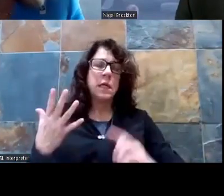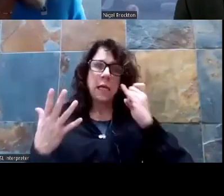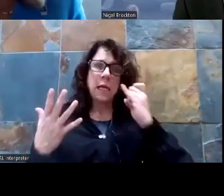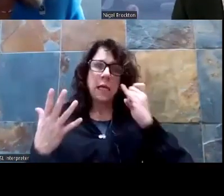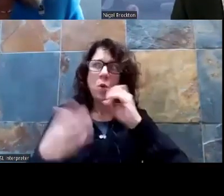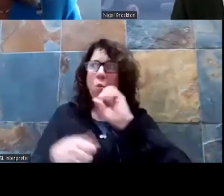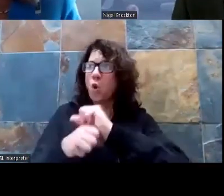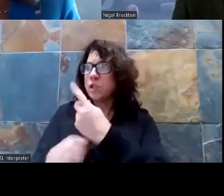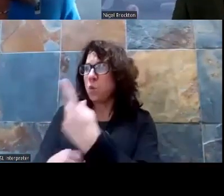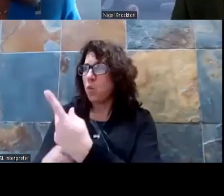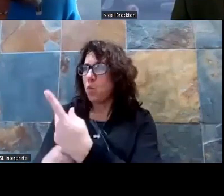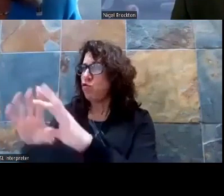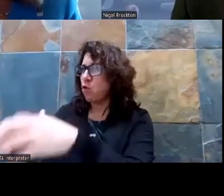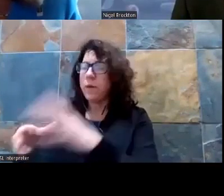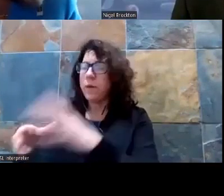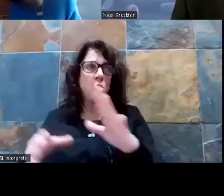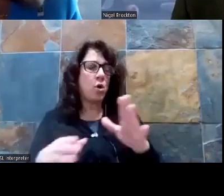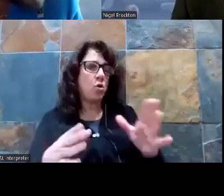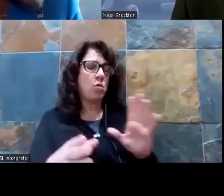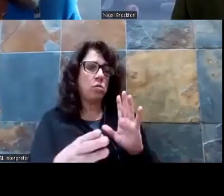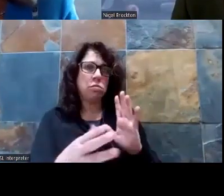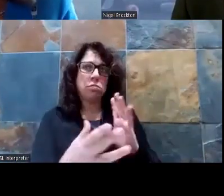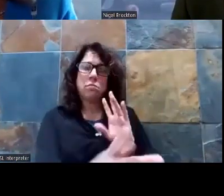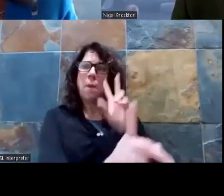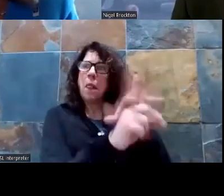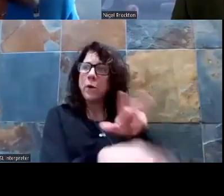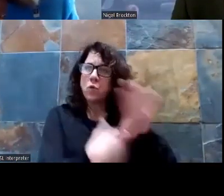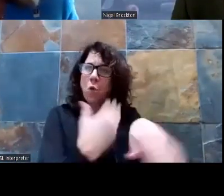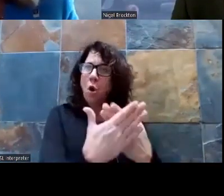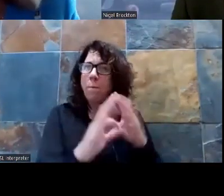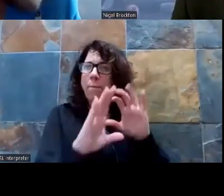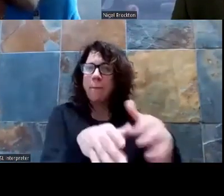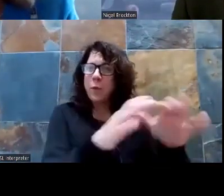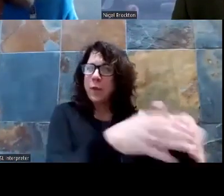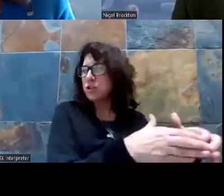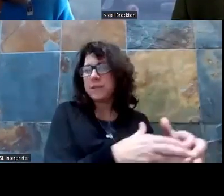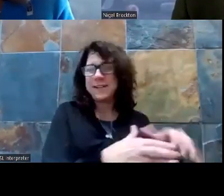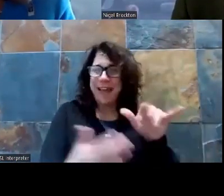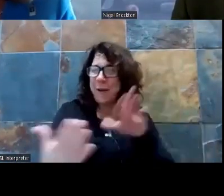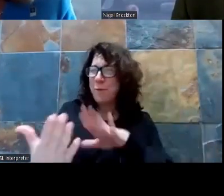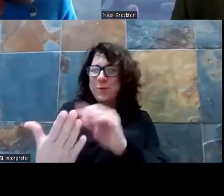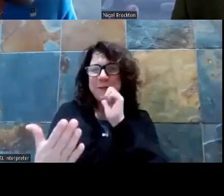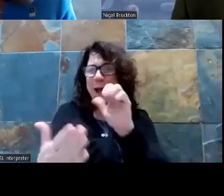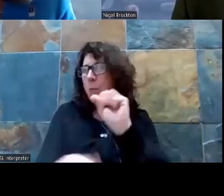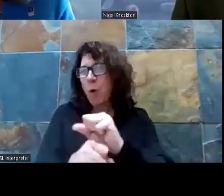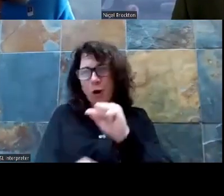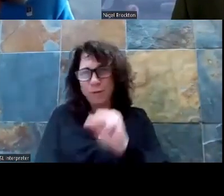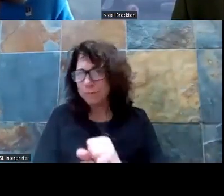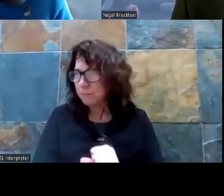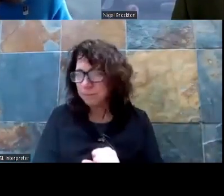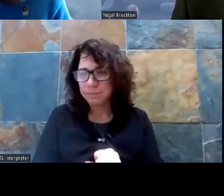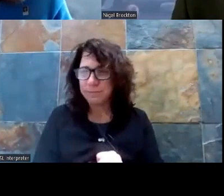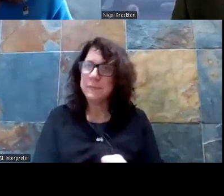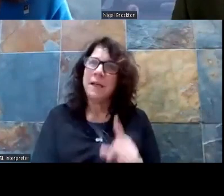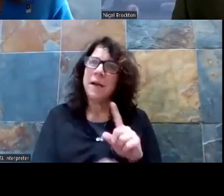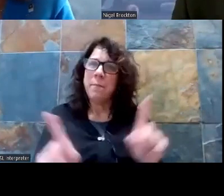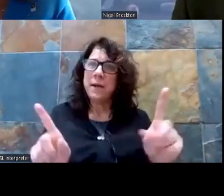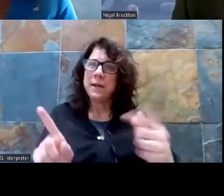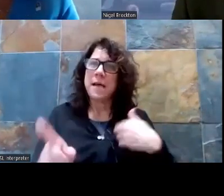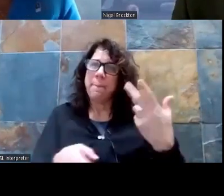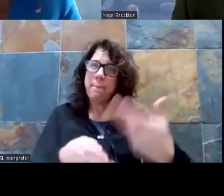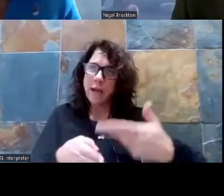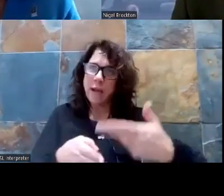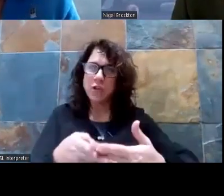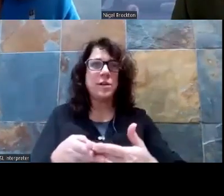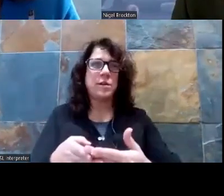if it works in one population, it's going to work in all populations. Certainly that's approach is not going to work. But even, you know, even as I mentioned,